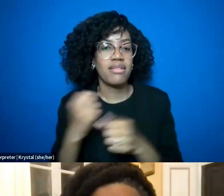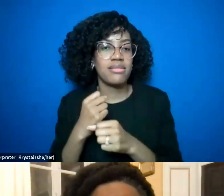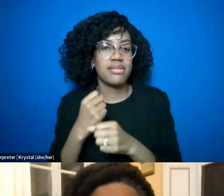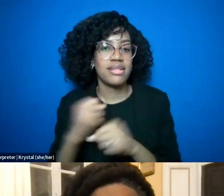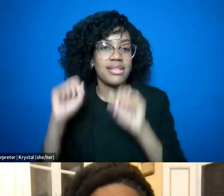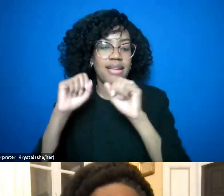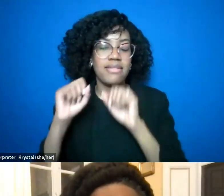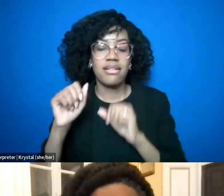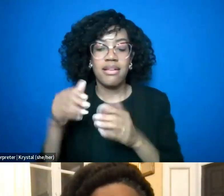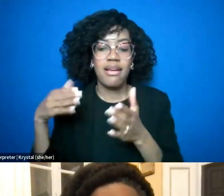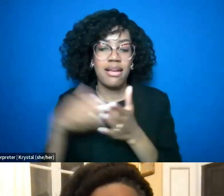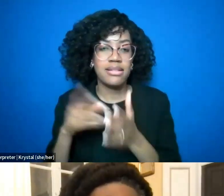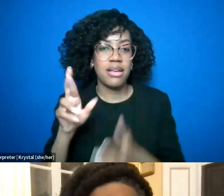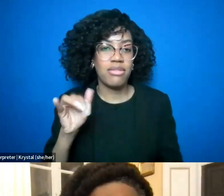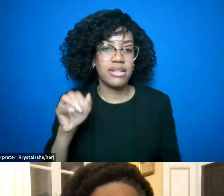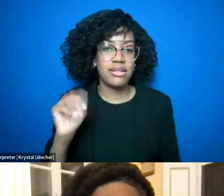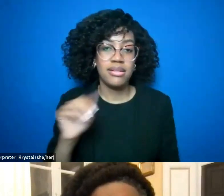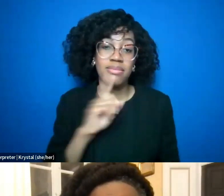same.